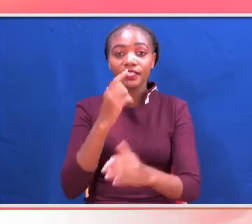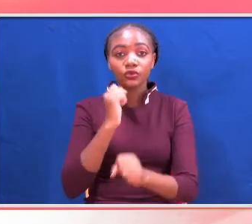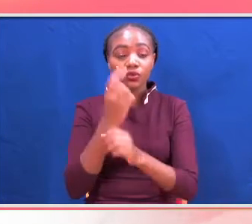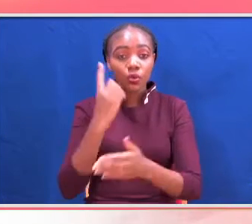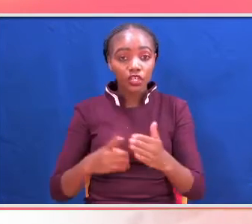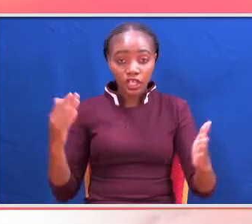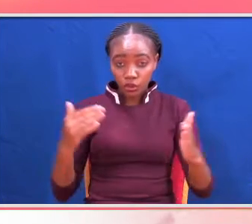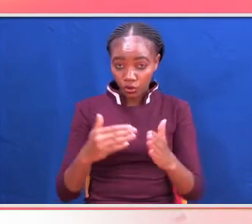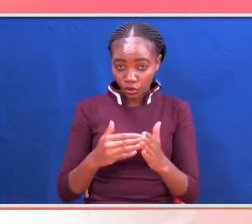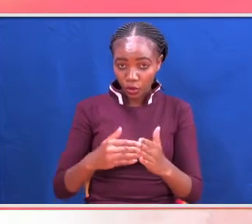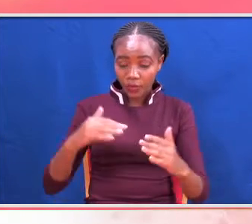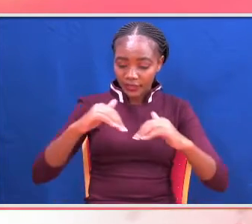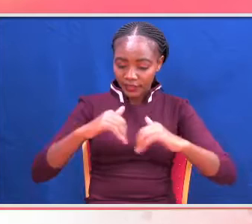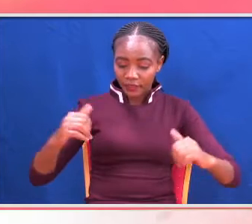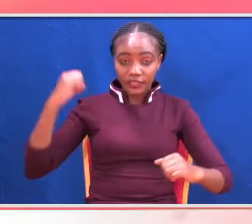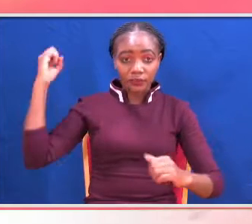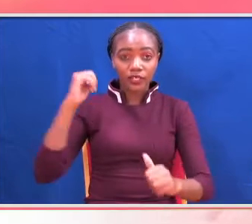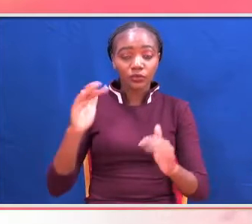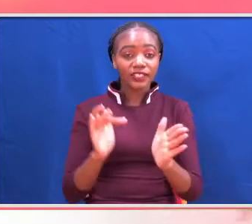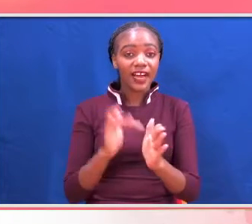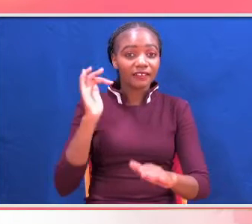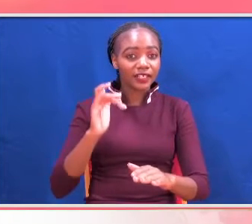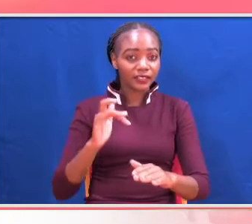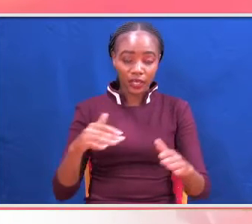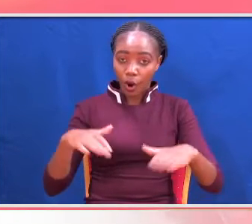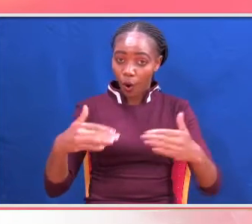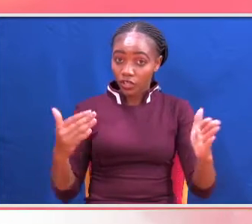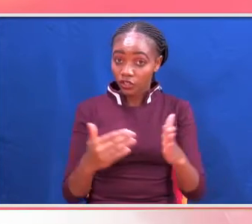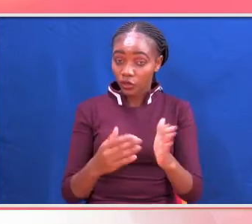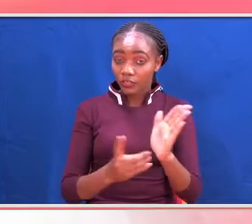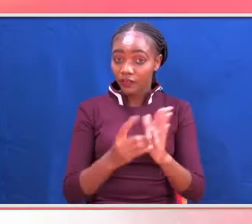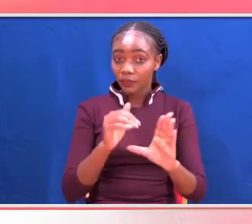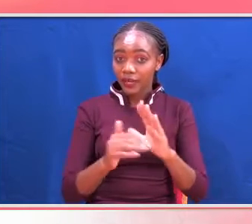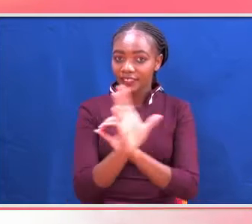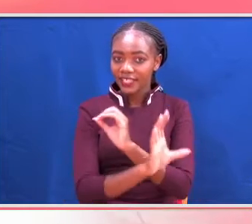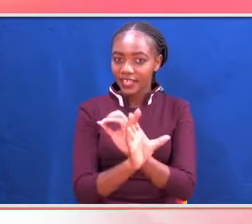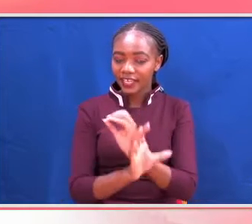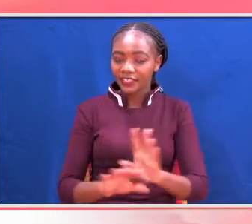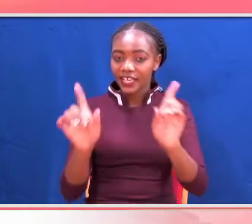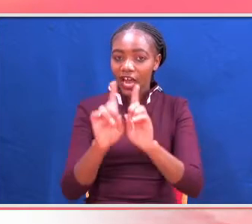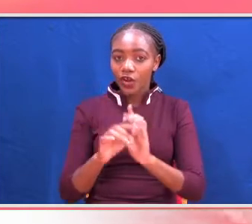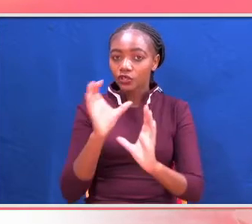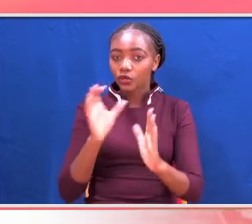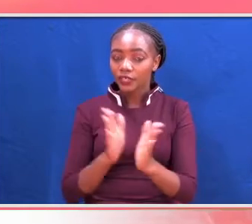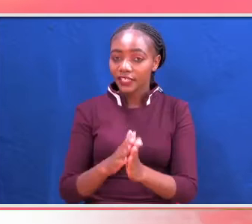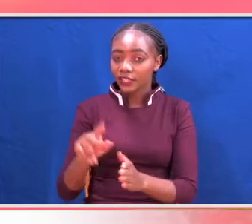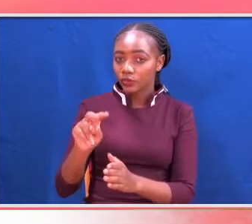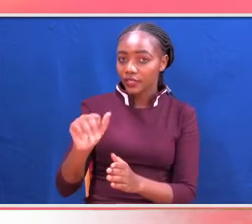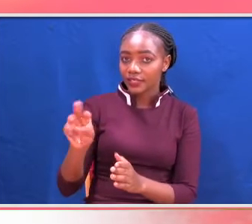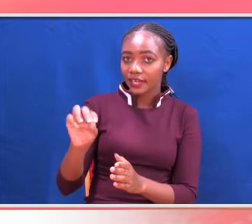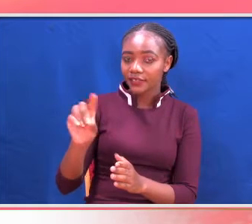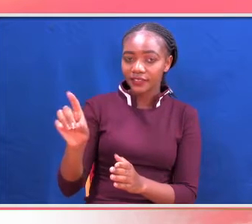divisive politics which hinder development in the country. Speaking at State House, where he met Nyanza leaders ahead of his Nyanza region